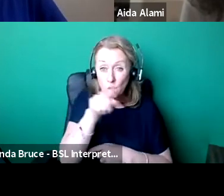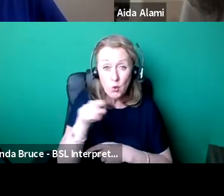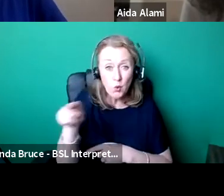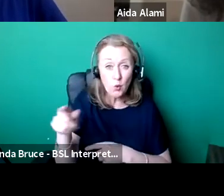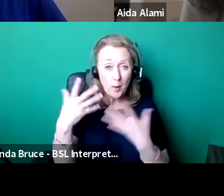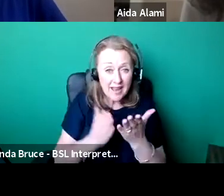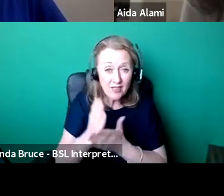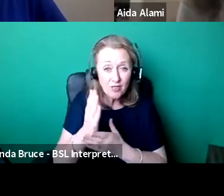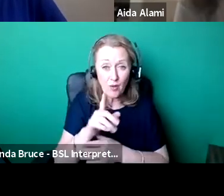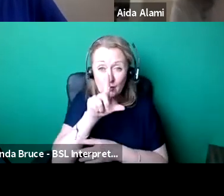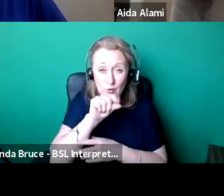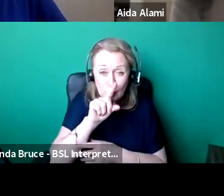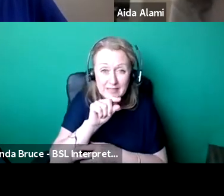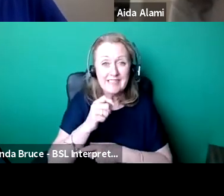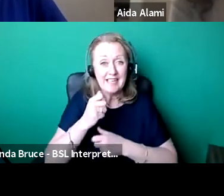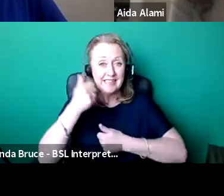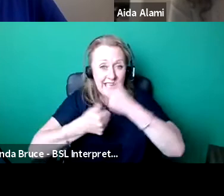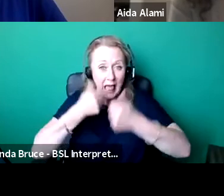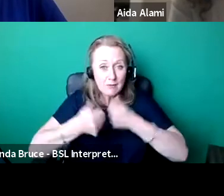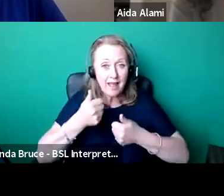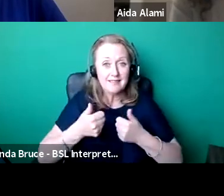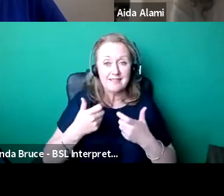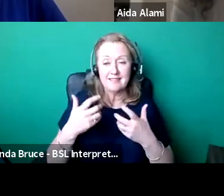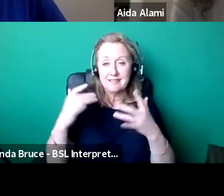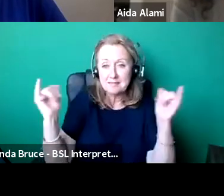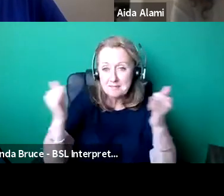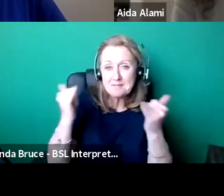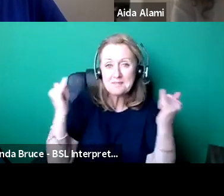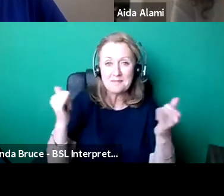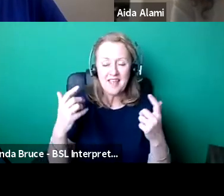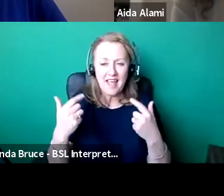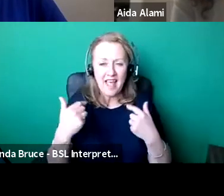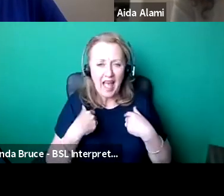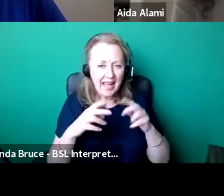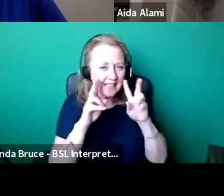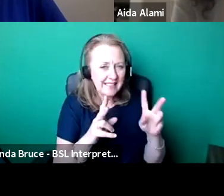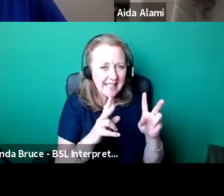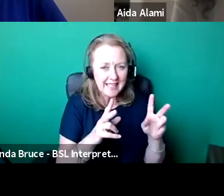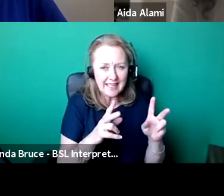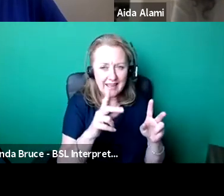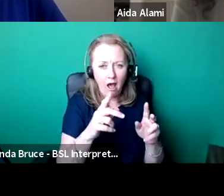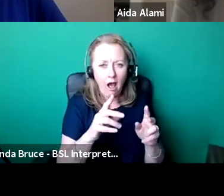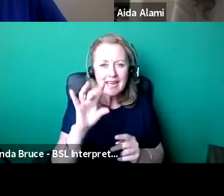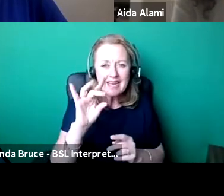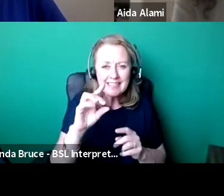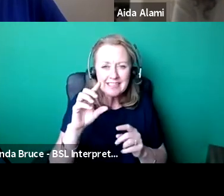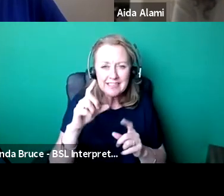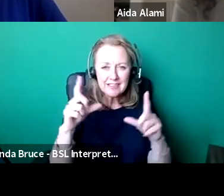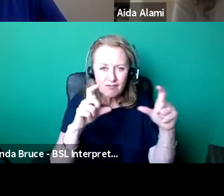and celebrated, and I always see like little Instagram posts with like sections or paragraphs from your individual